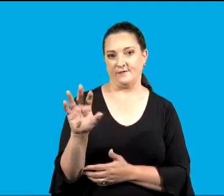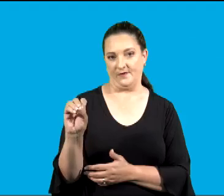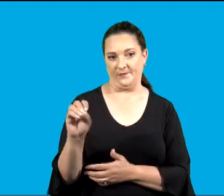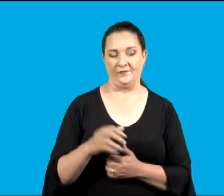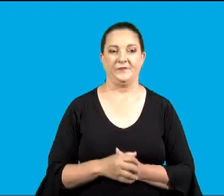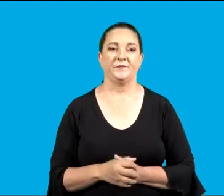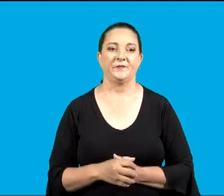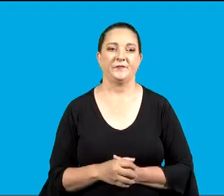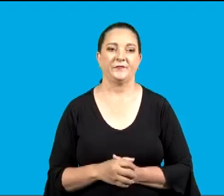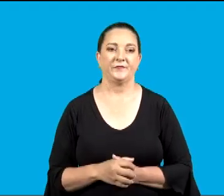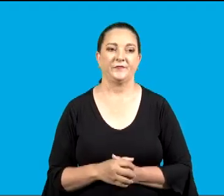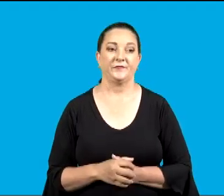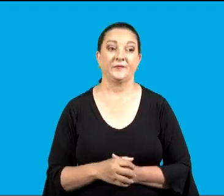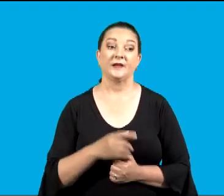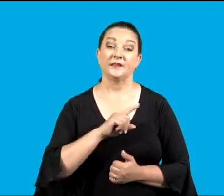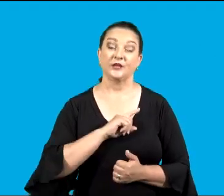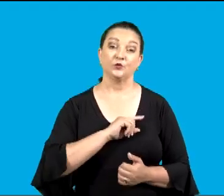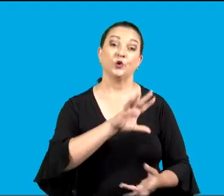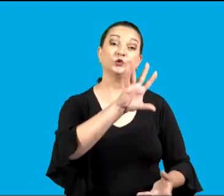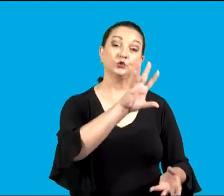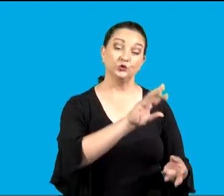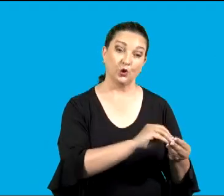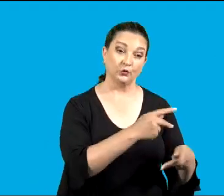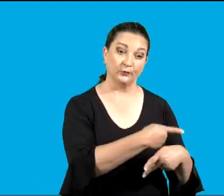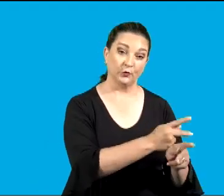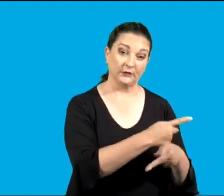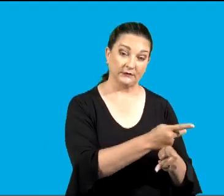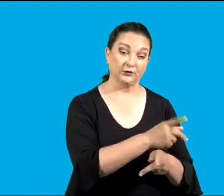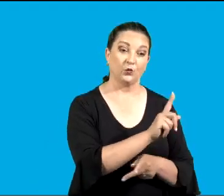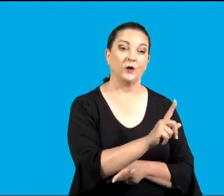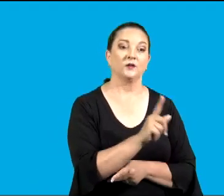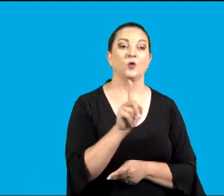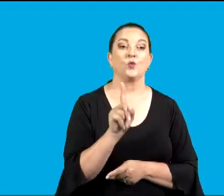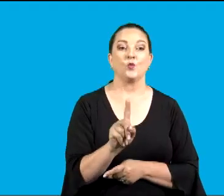570,650. And it will give me total production cost, which is